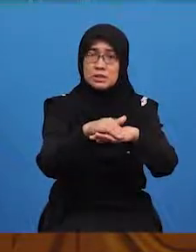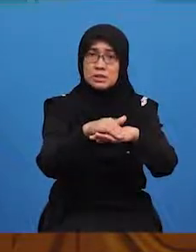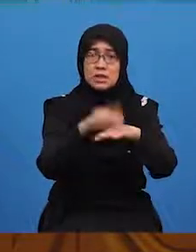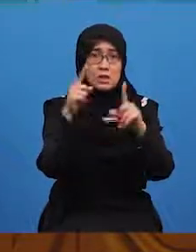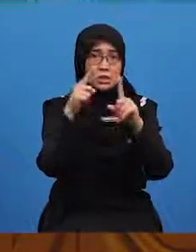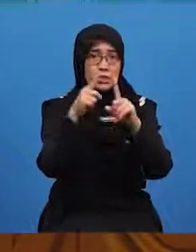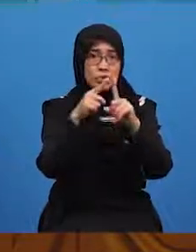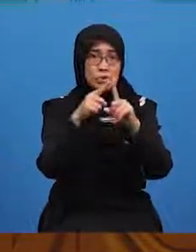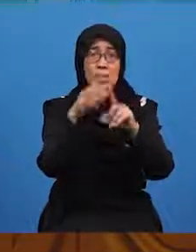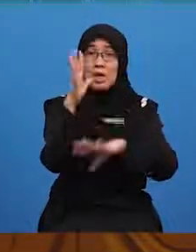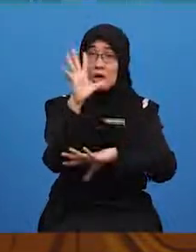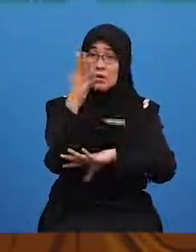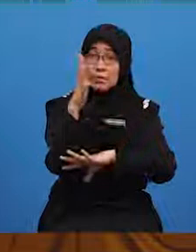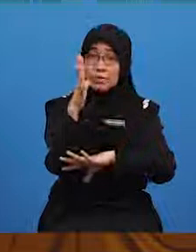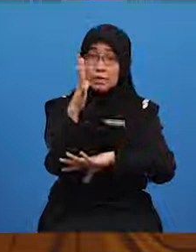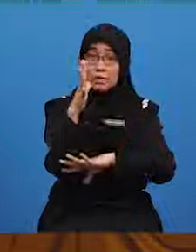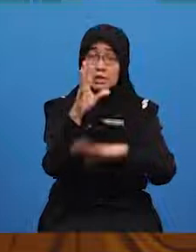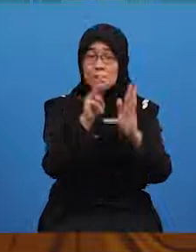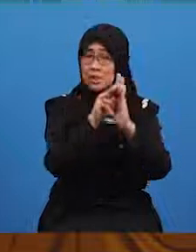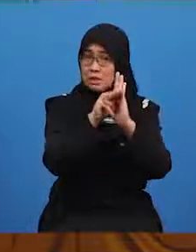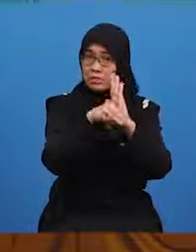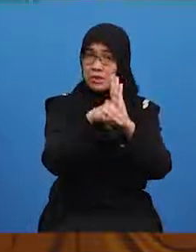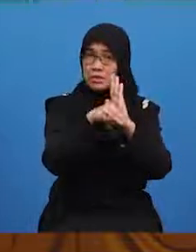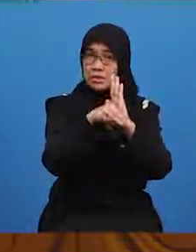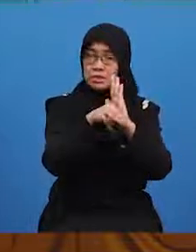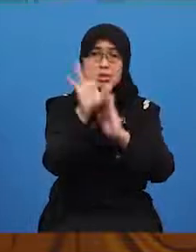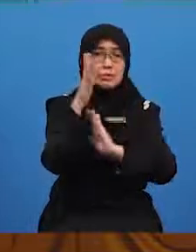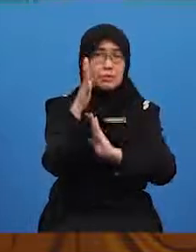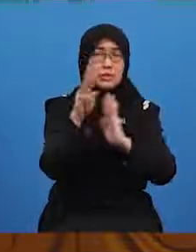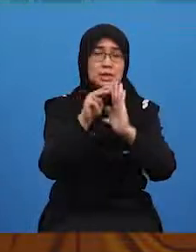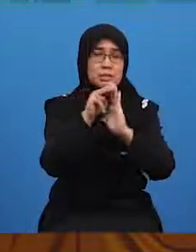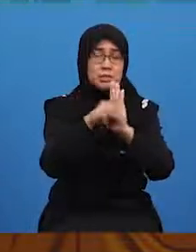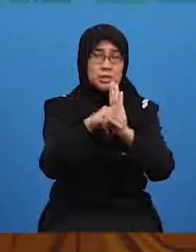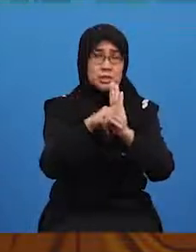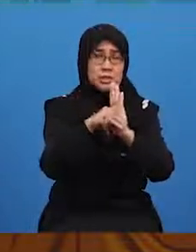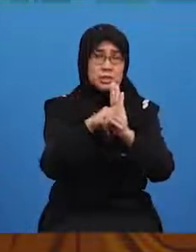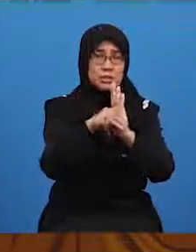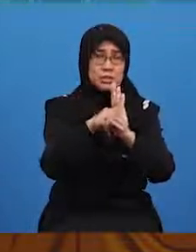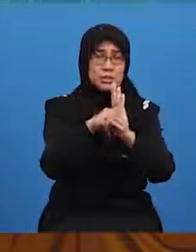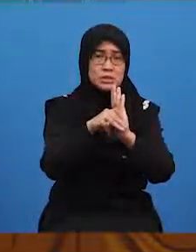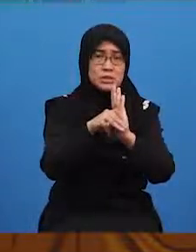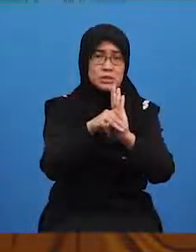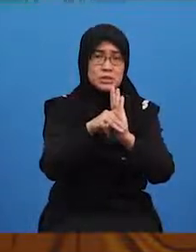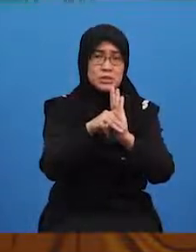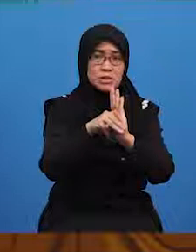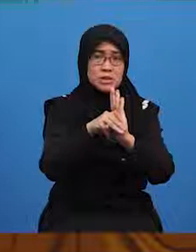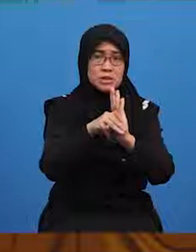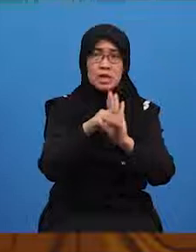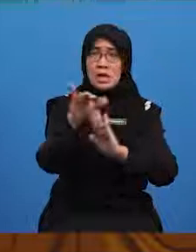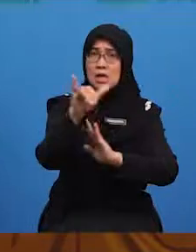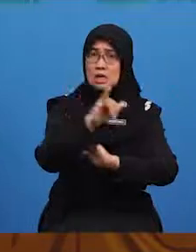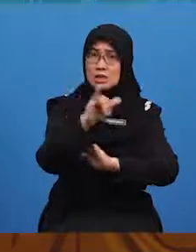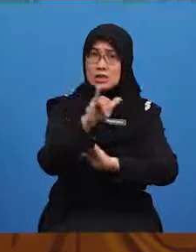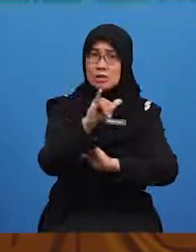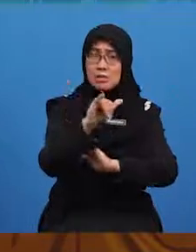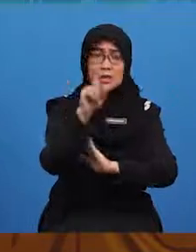first. The long hand is pointing at 15 minutes. 15